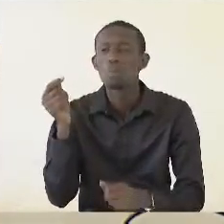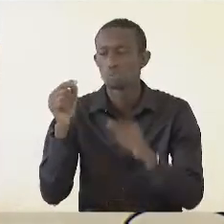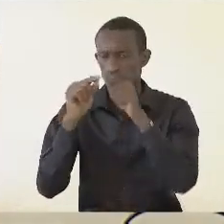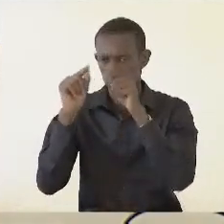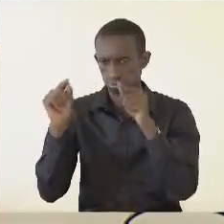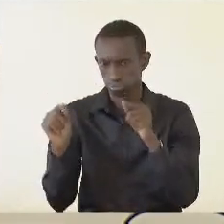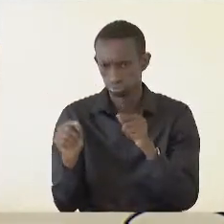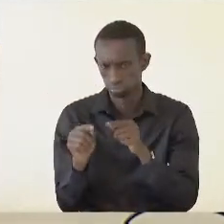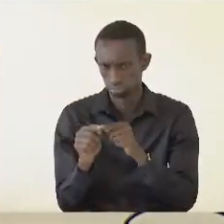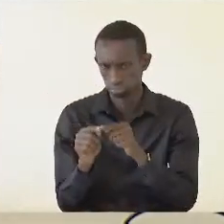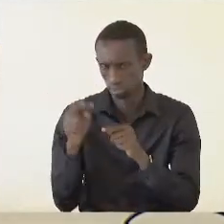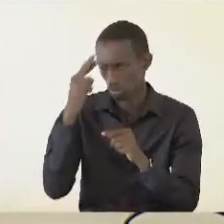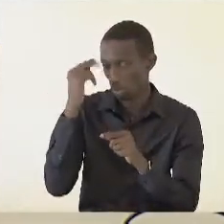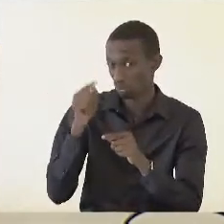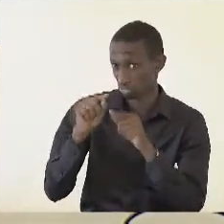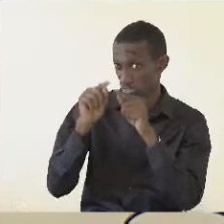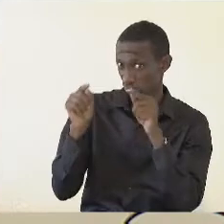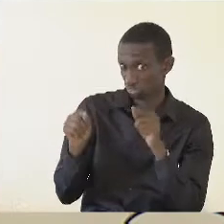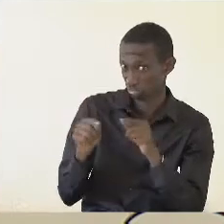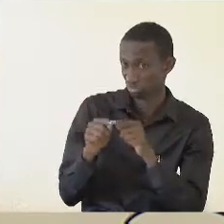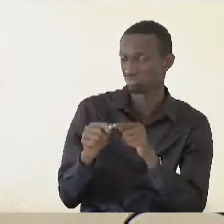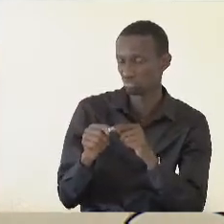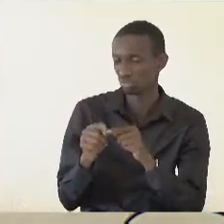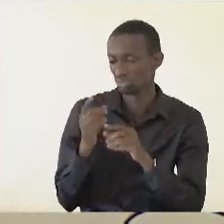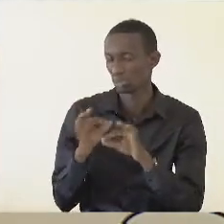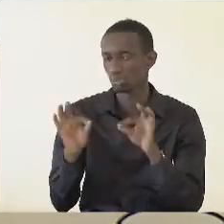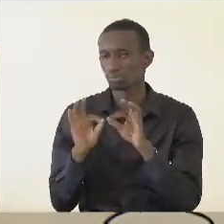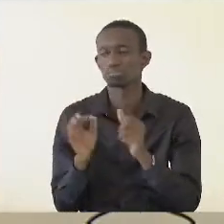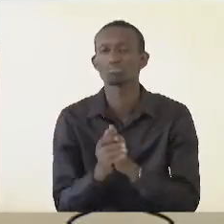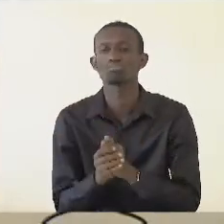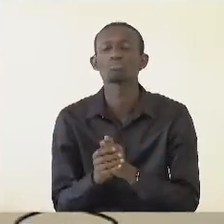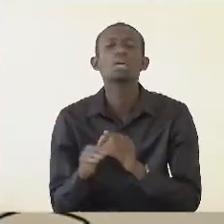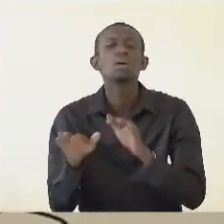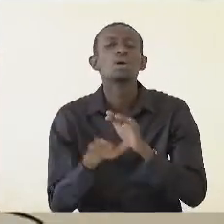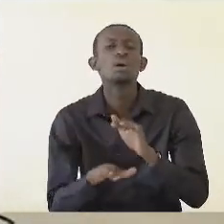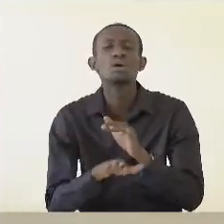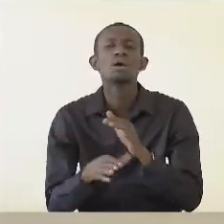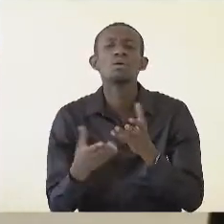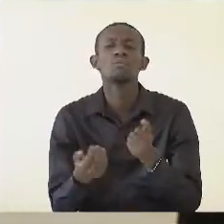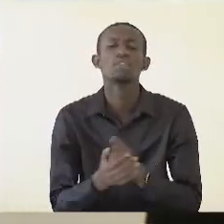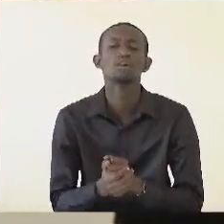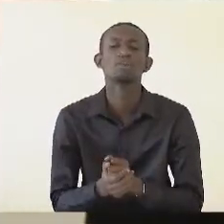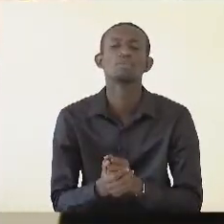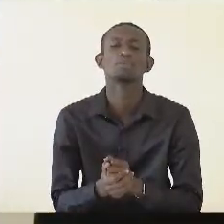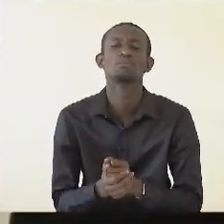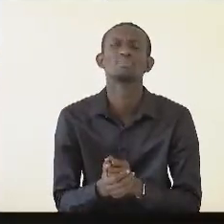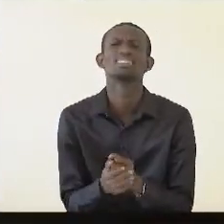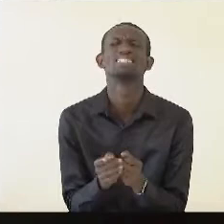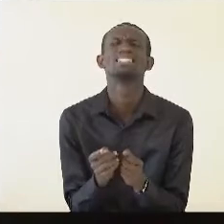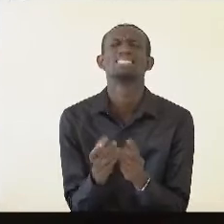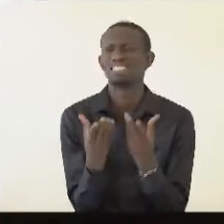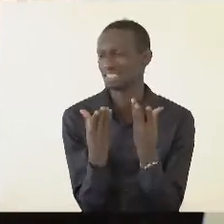because that's what makes it benzene. So we have basically, that is the